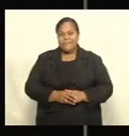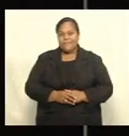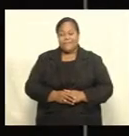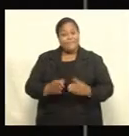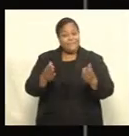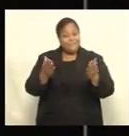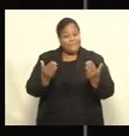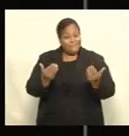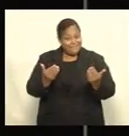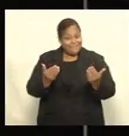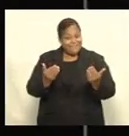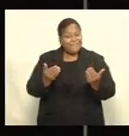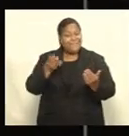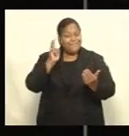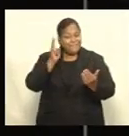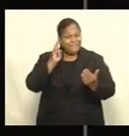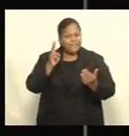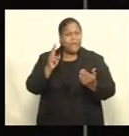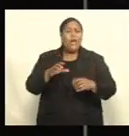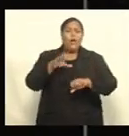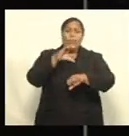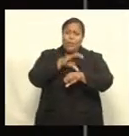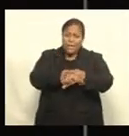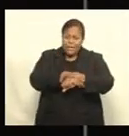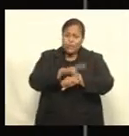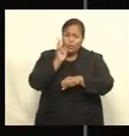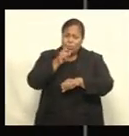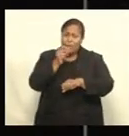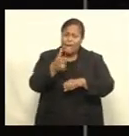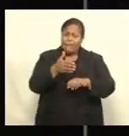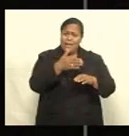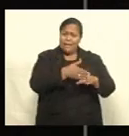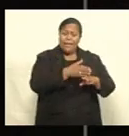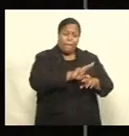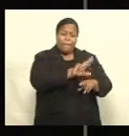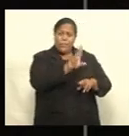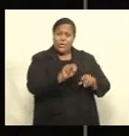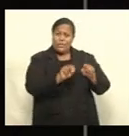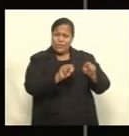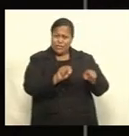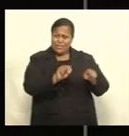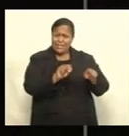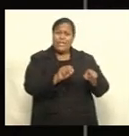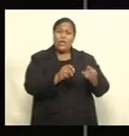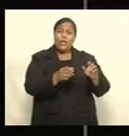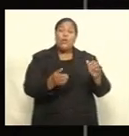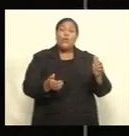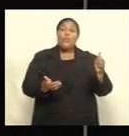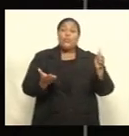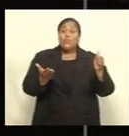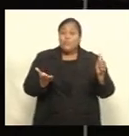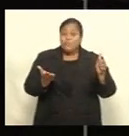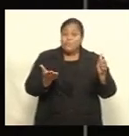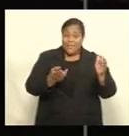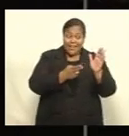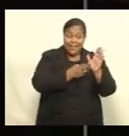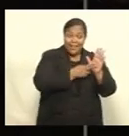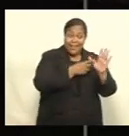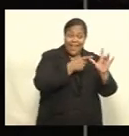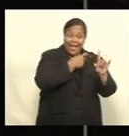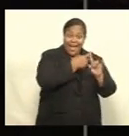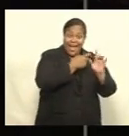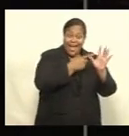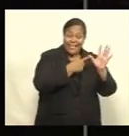Welcome back. Police manning the border at the 8 Miles Bridge near Roops Nakasi are more stringent, with people wanting to move from